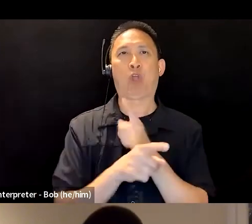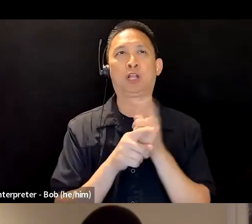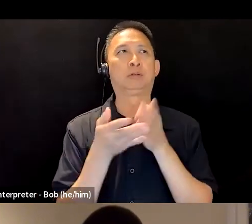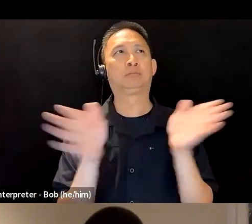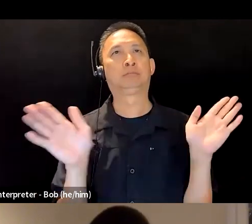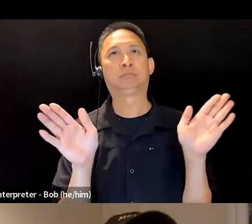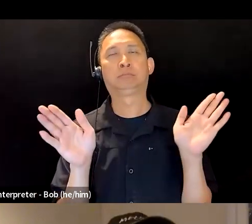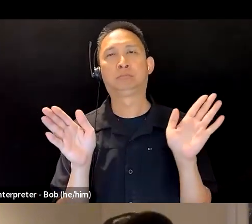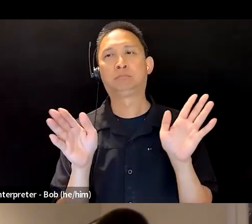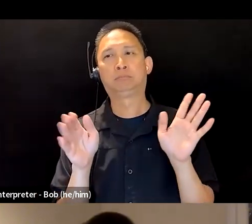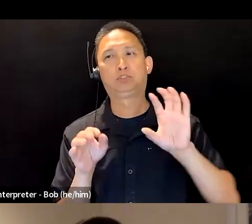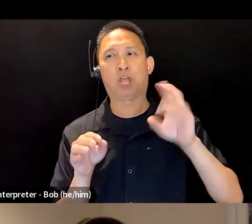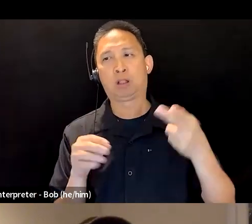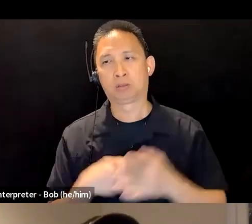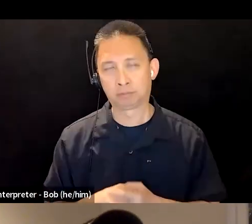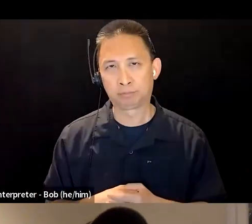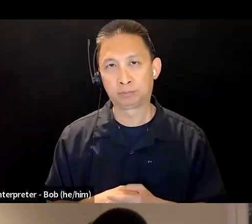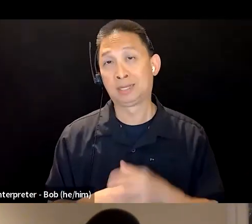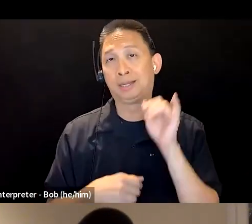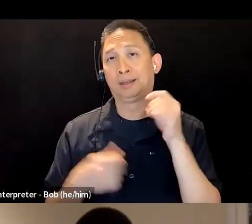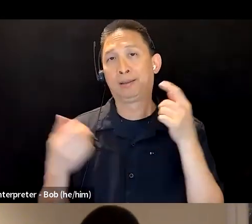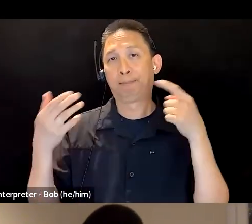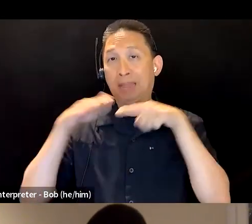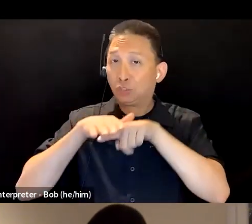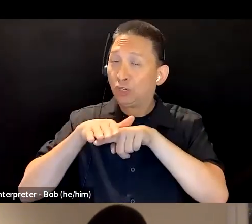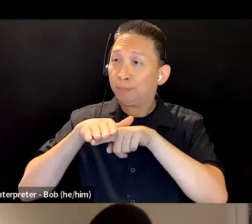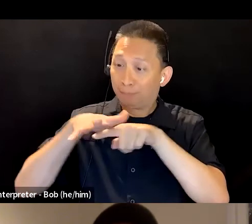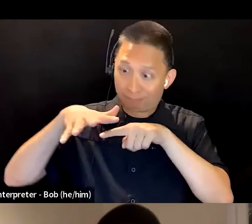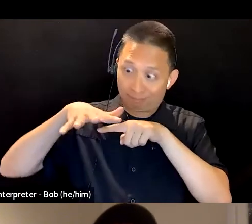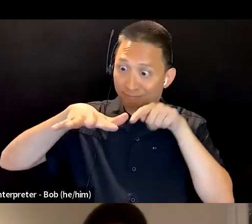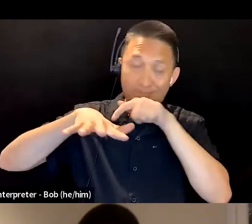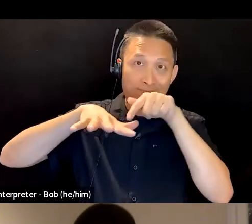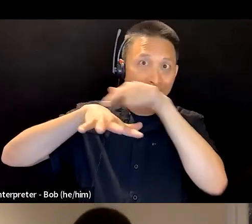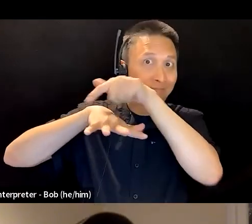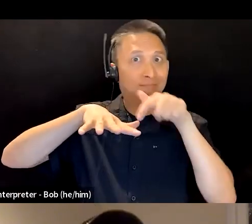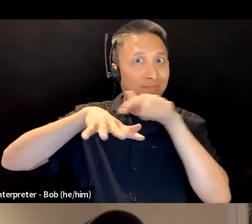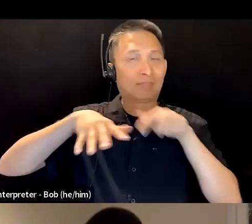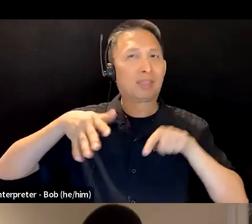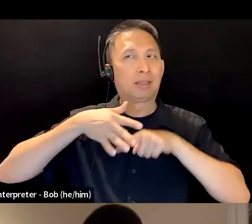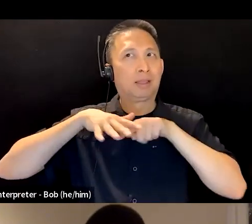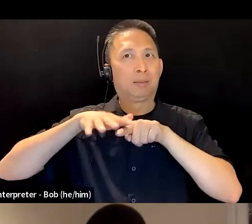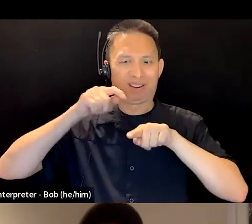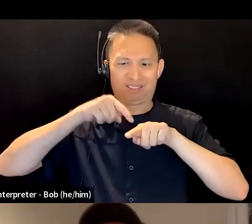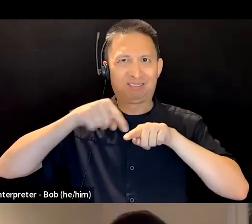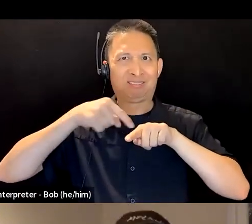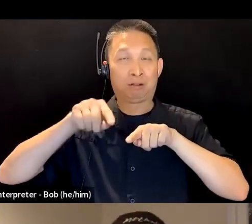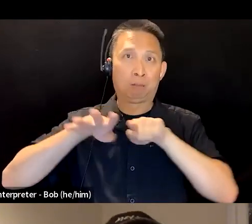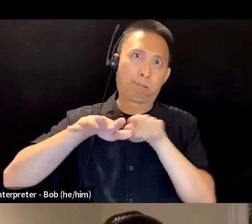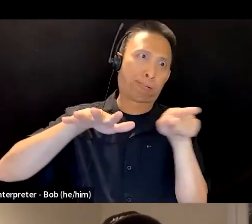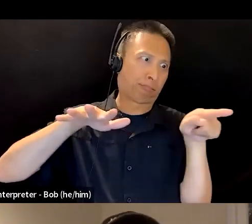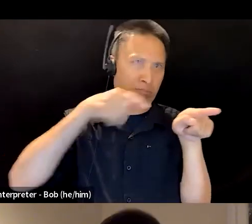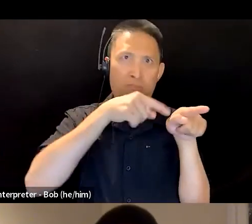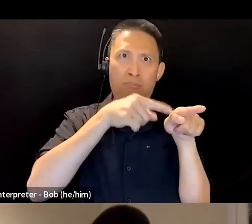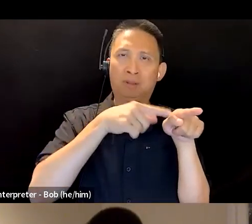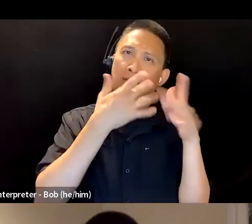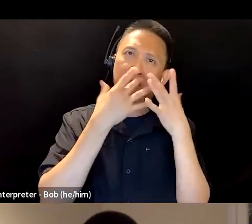that, you know, if you're outside of the mainstream, the kinds of thing, if you're, you've got a interesting political ideas, if you've got interesting artistic things that you